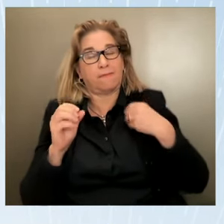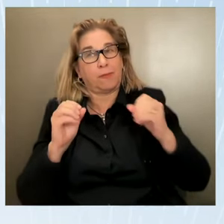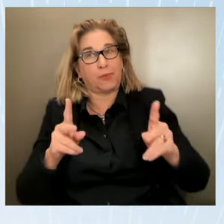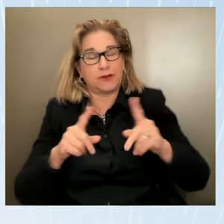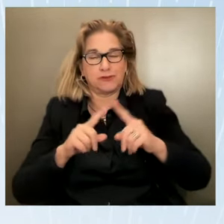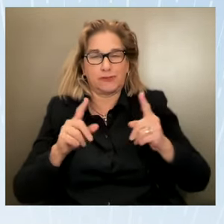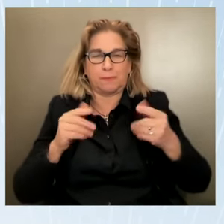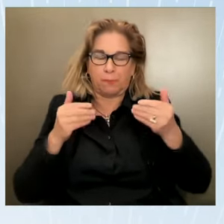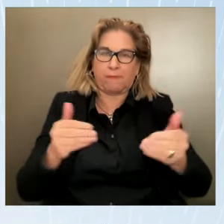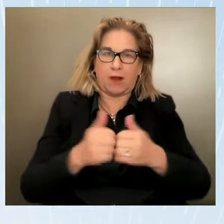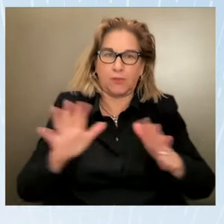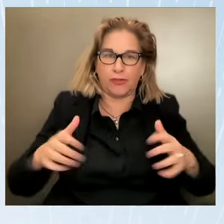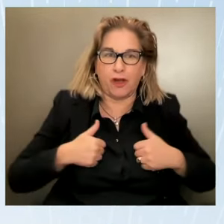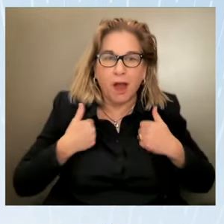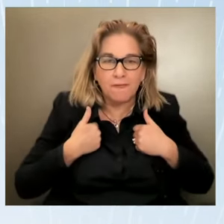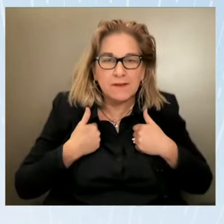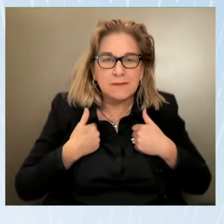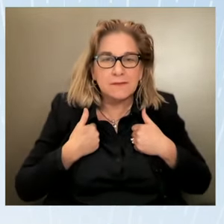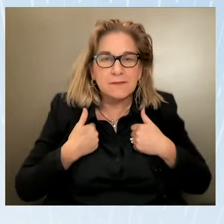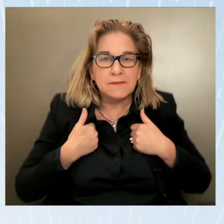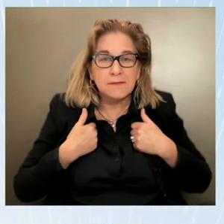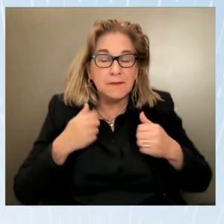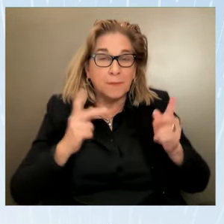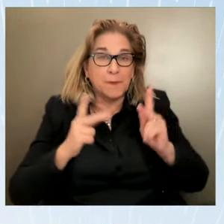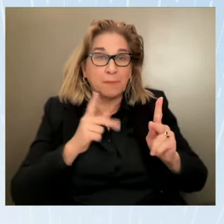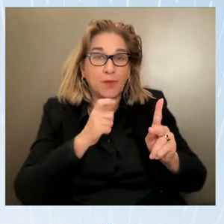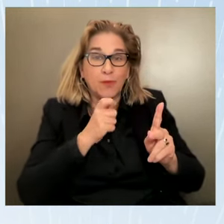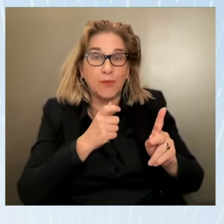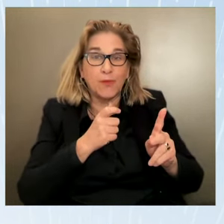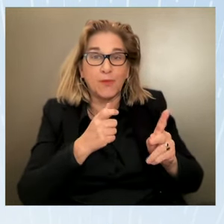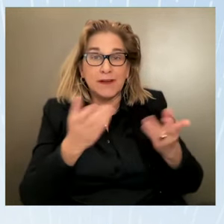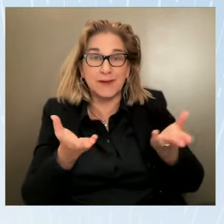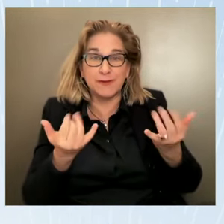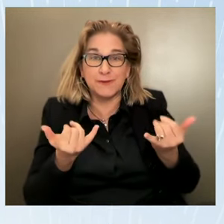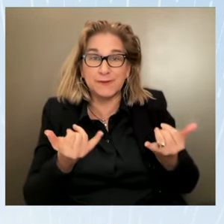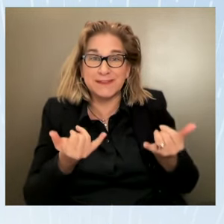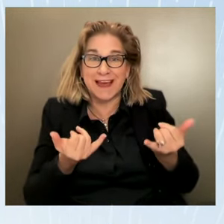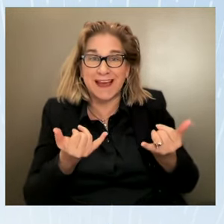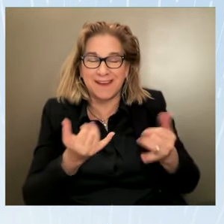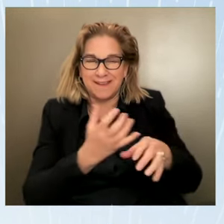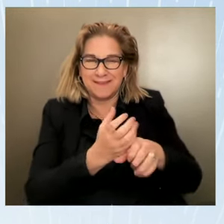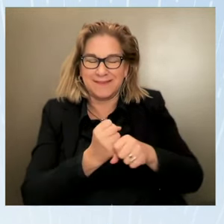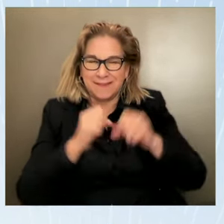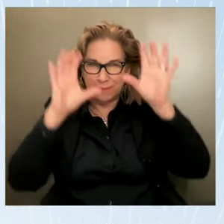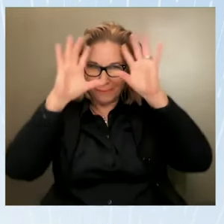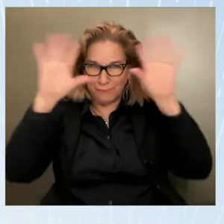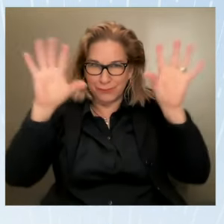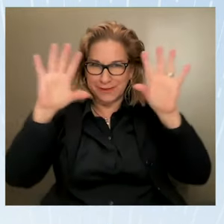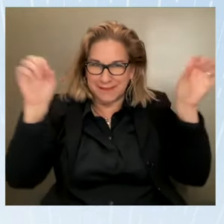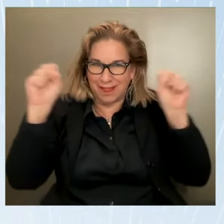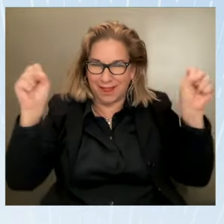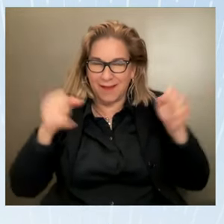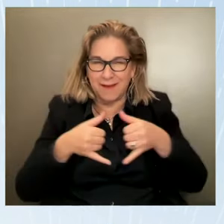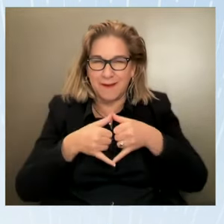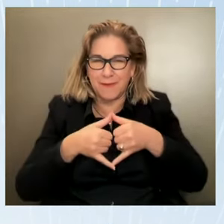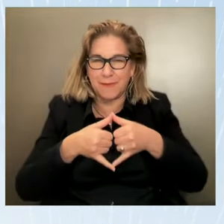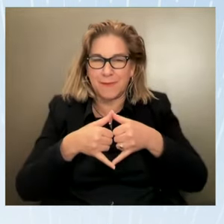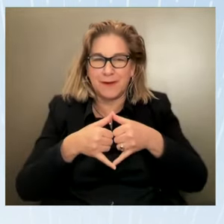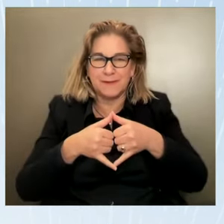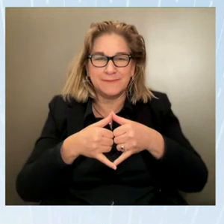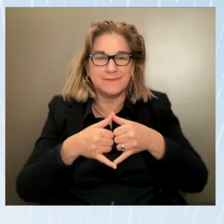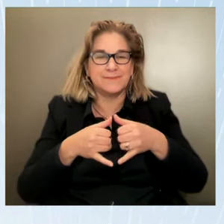to Combat Trafficking, have taken steps to end this immoral and inhumane practice in your own communities and